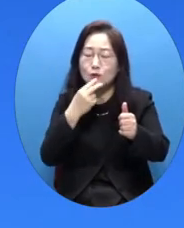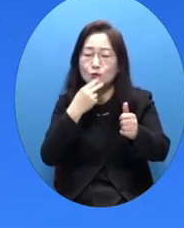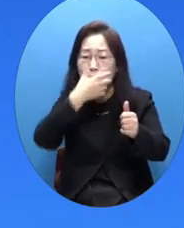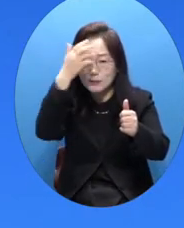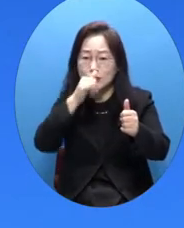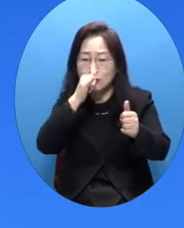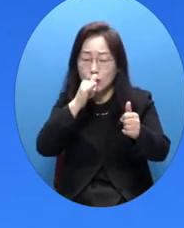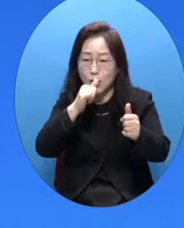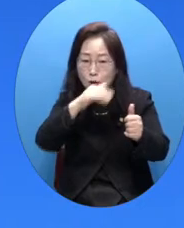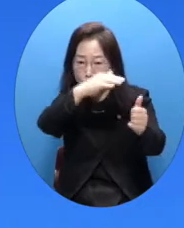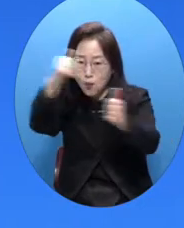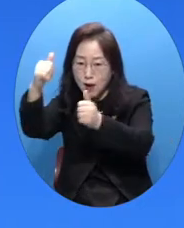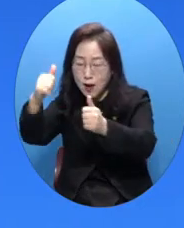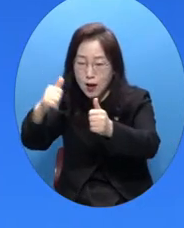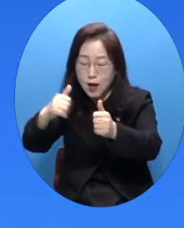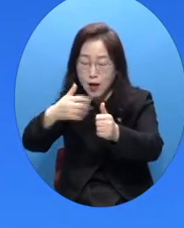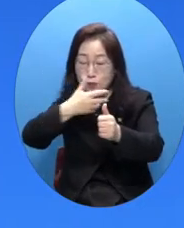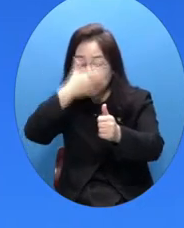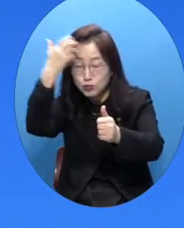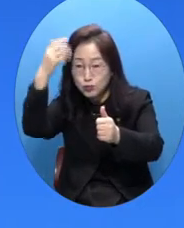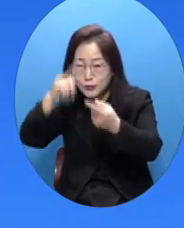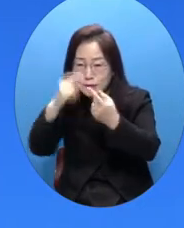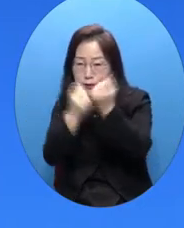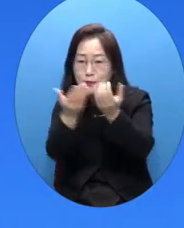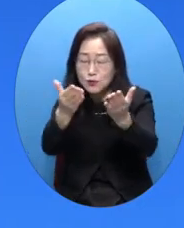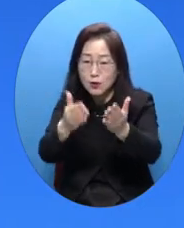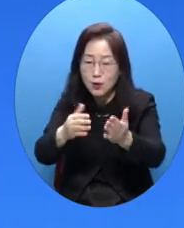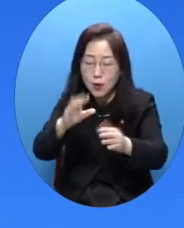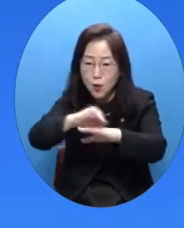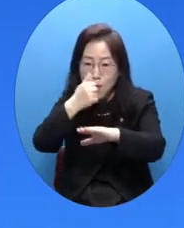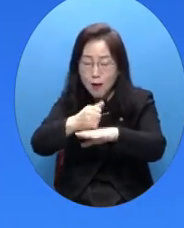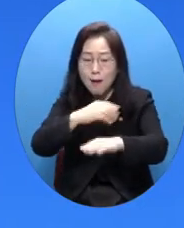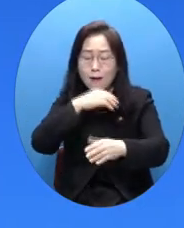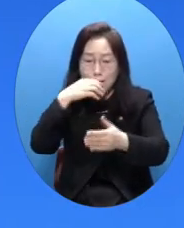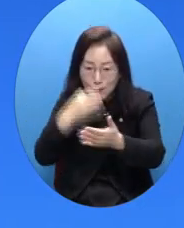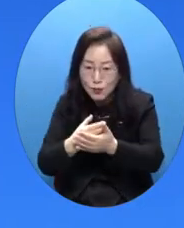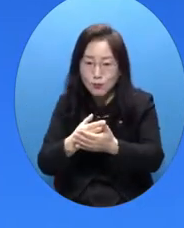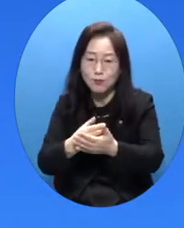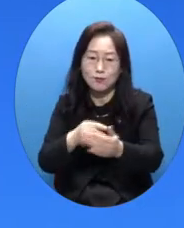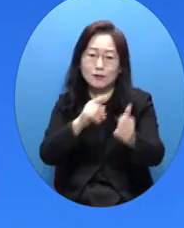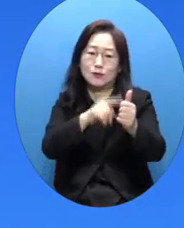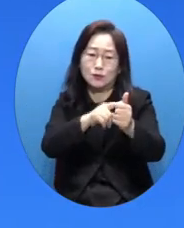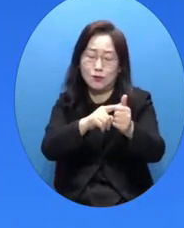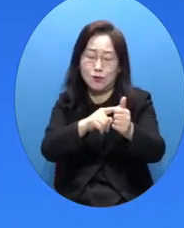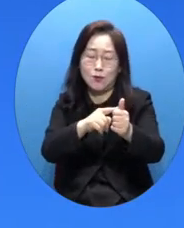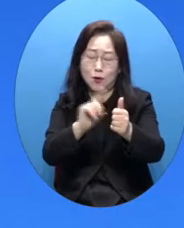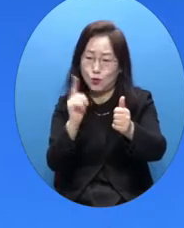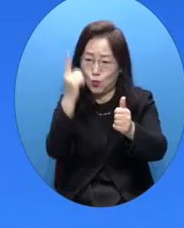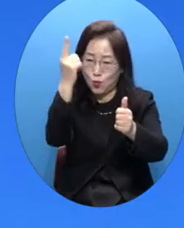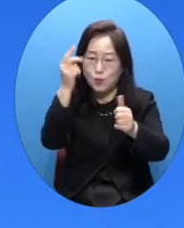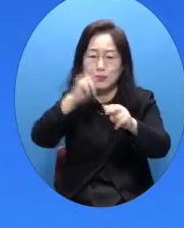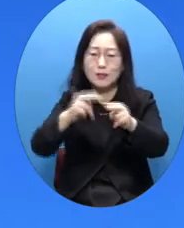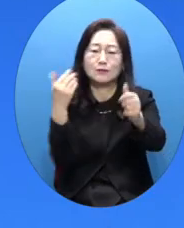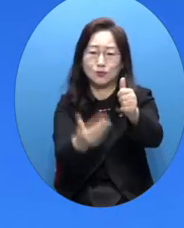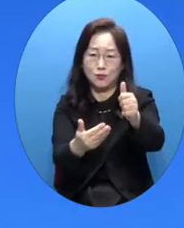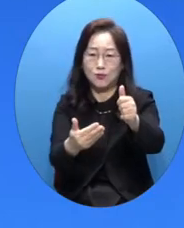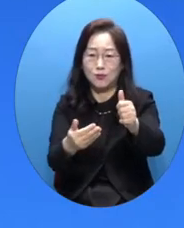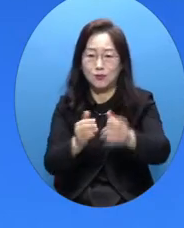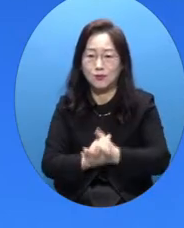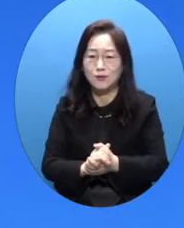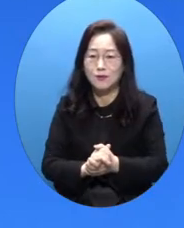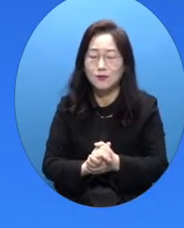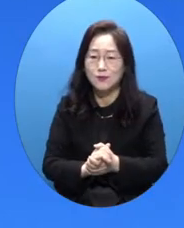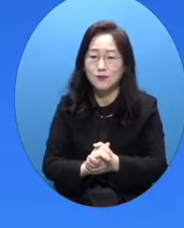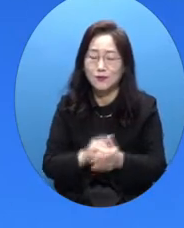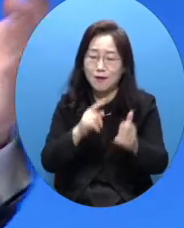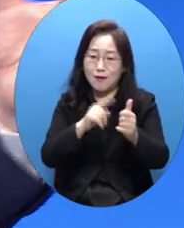and interpreted his dream and king Pharaoh was a deeply touched and he lifted him up and finally